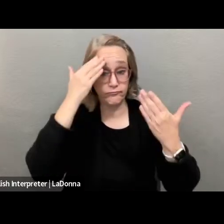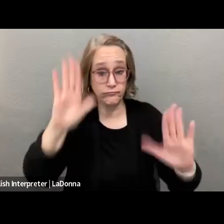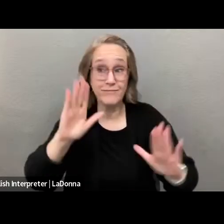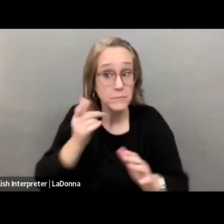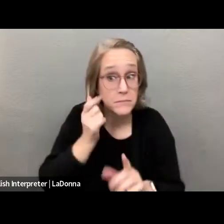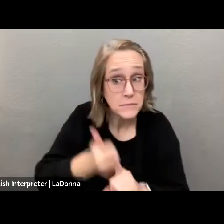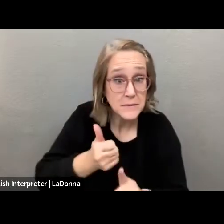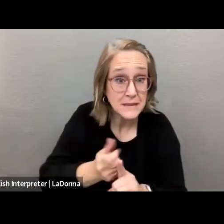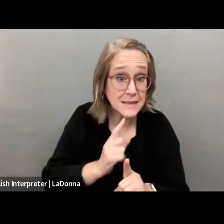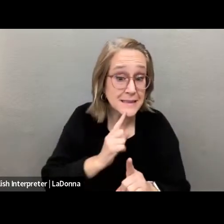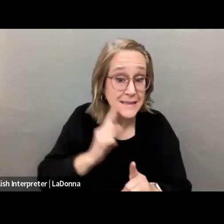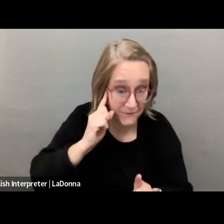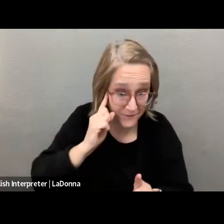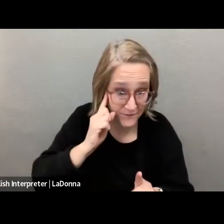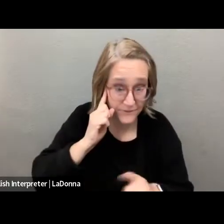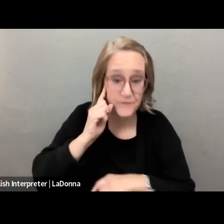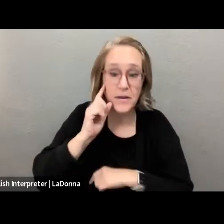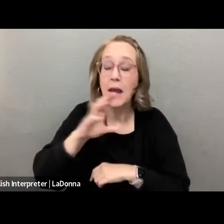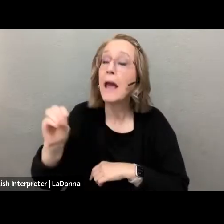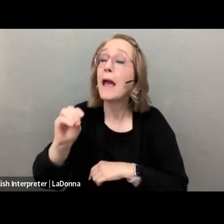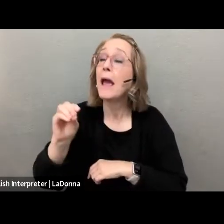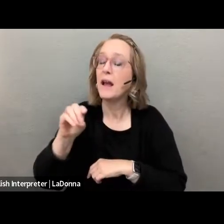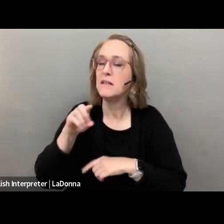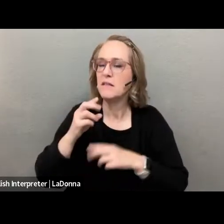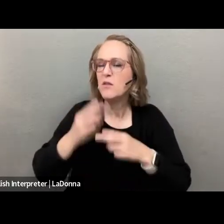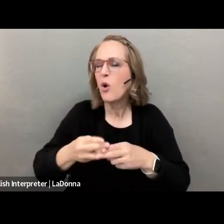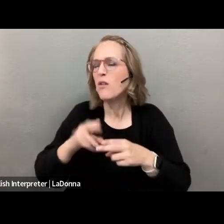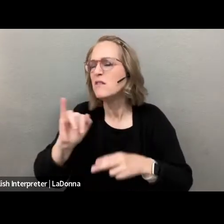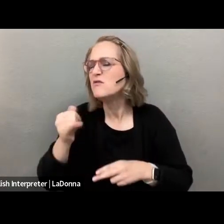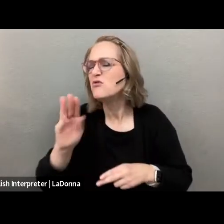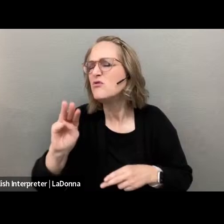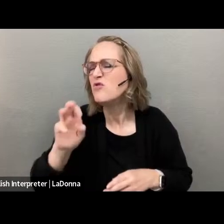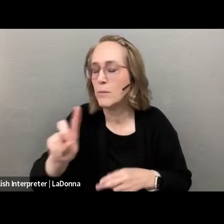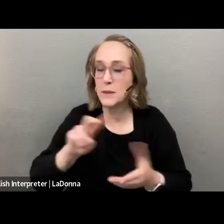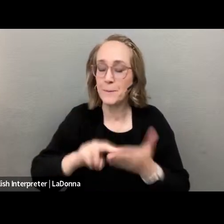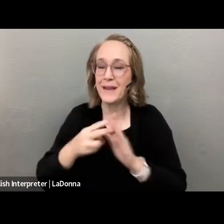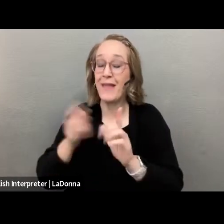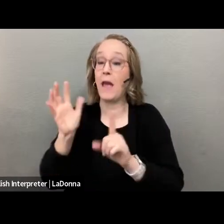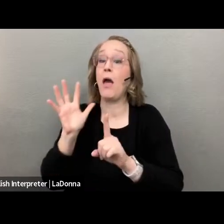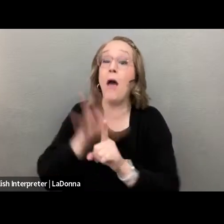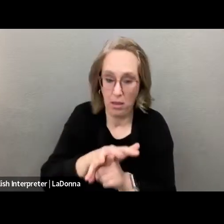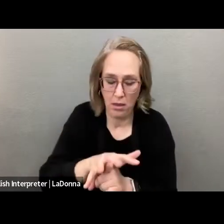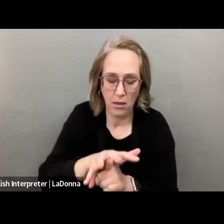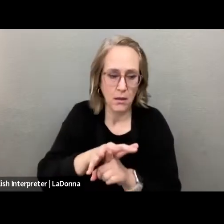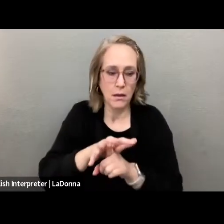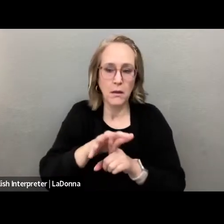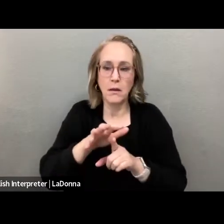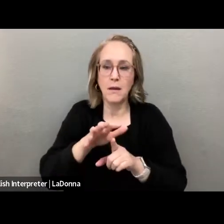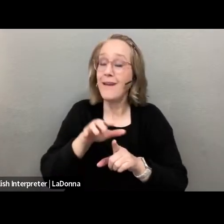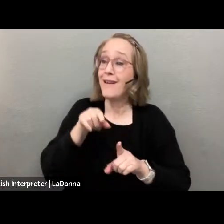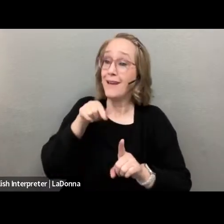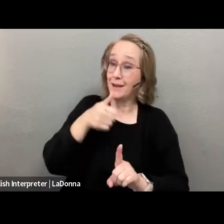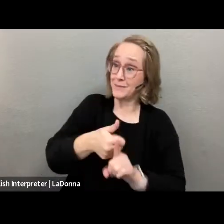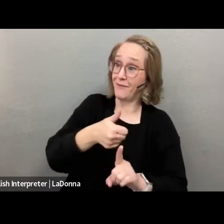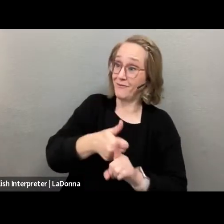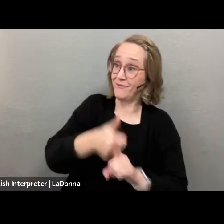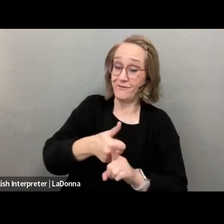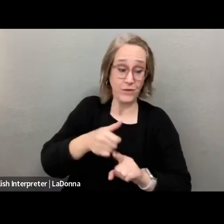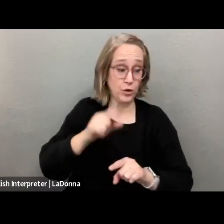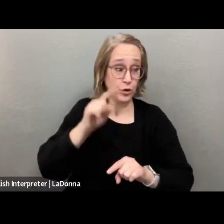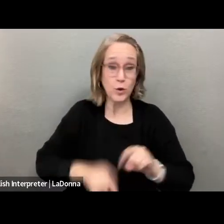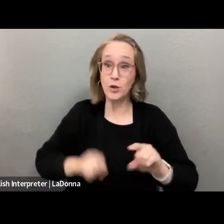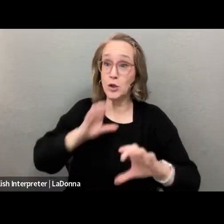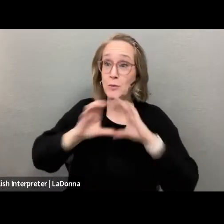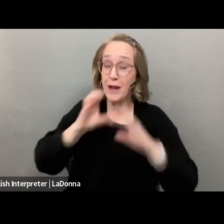and without realizing that he was deaf, and did not give him the opportunity to tell them that he